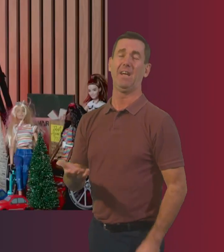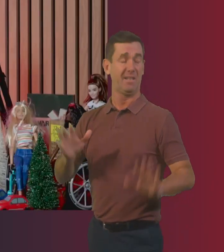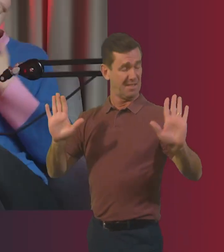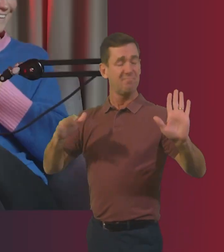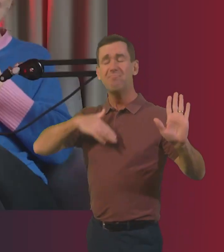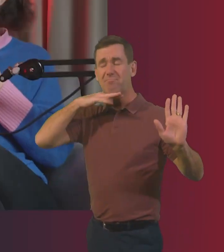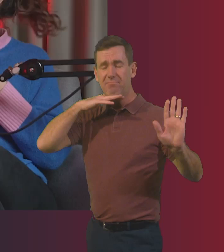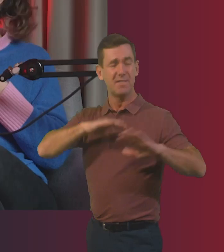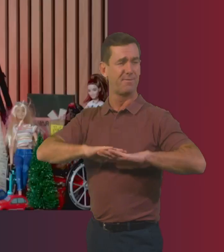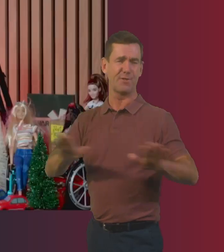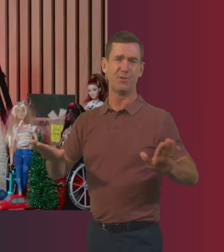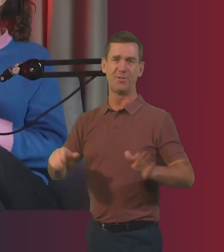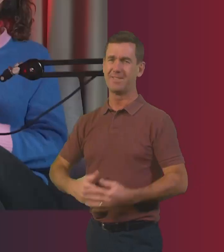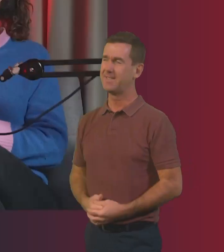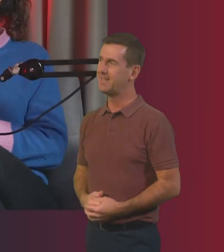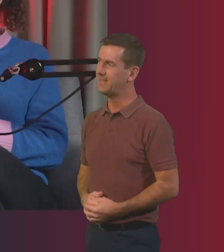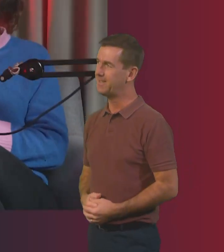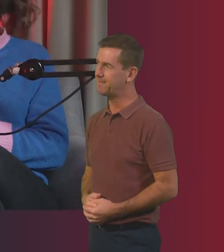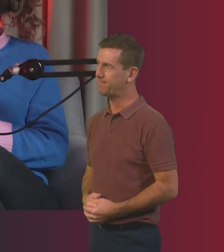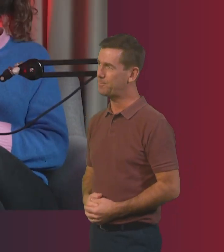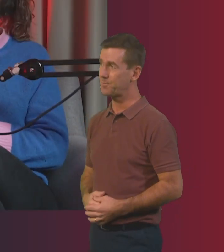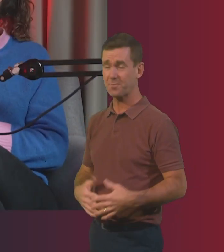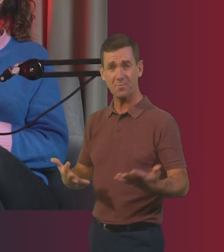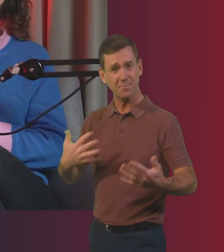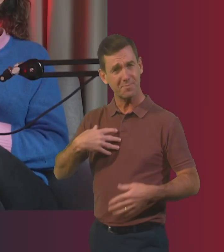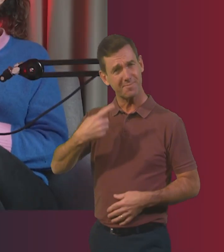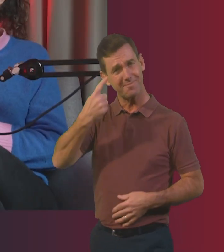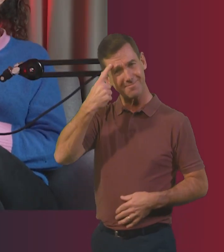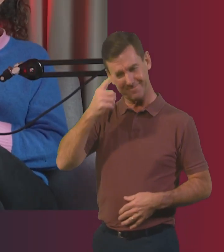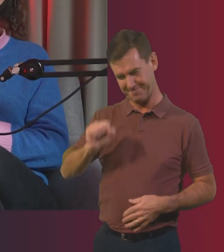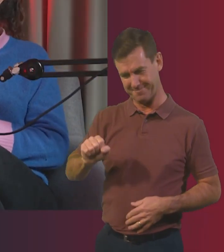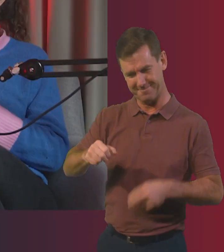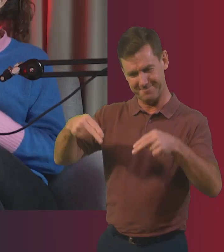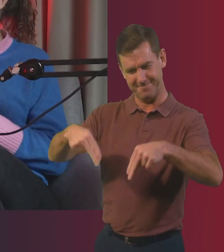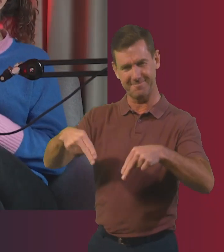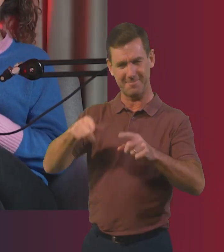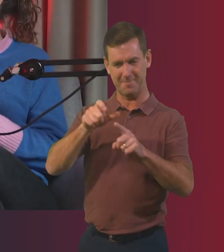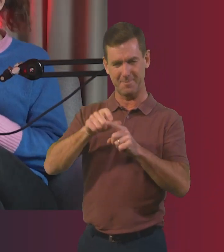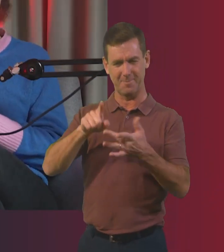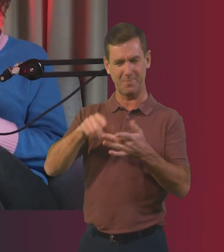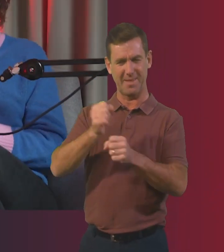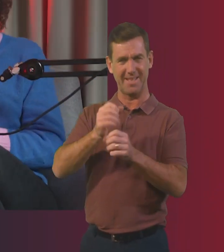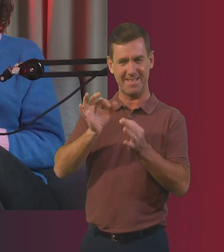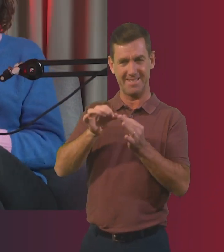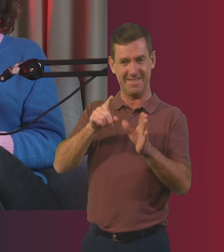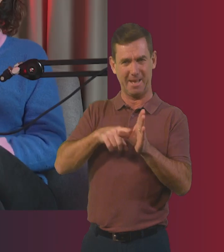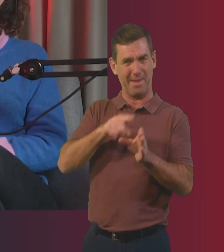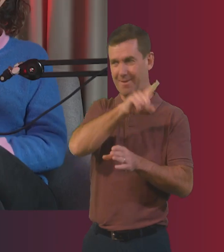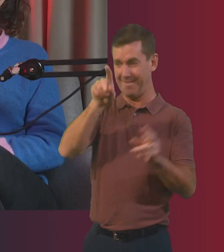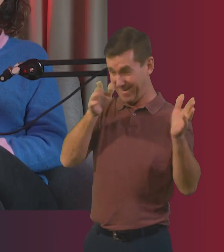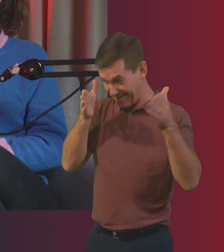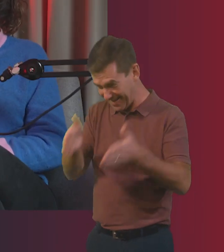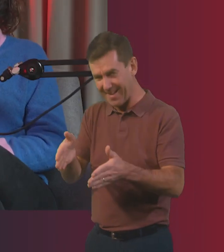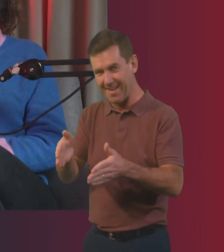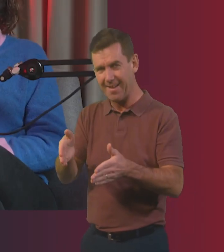I'm out. camera's off. This is the thing. Done. I thought Digby would like kind of get me out of this because people don't say hi to me anymore. They just go to my dog